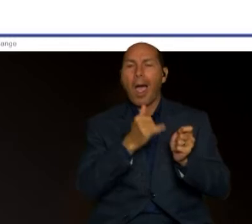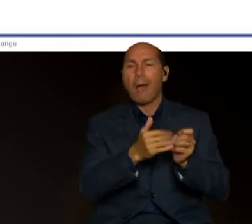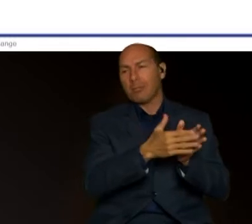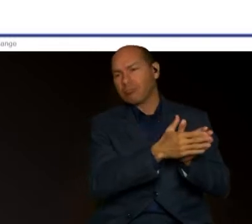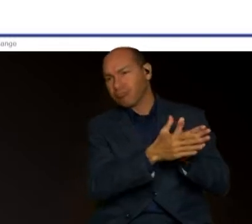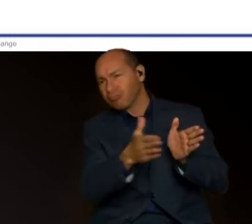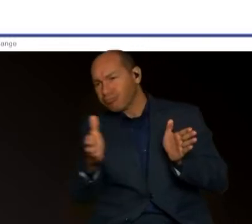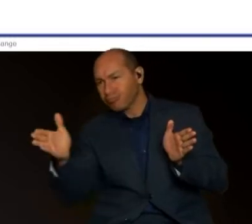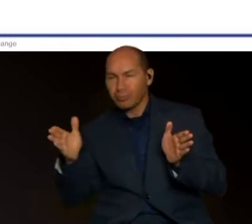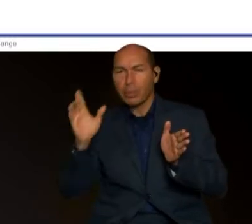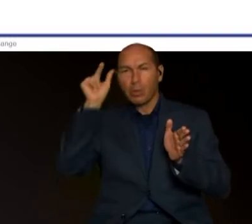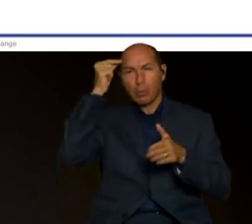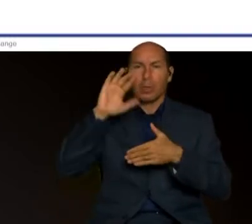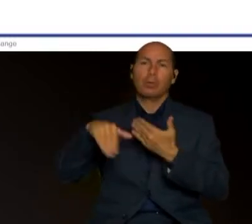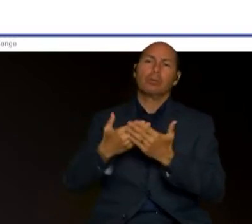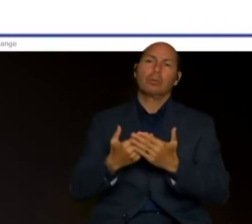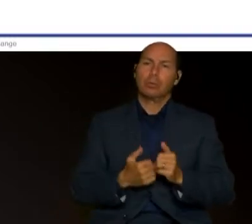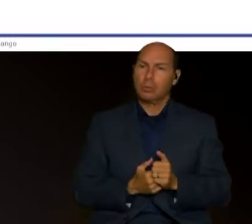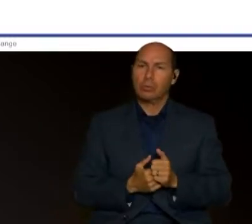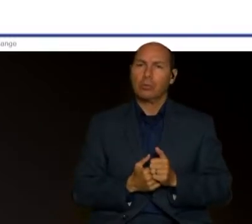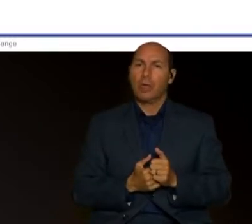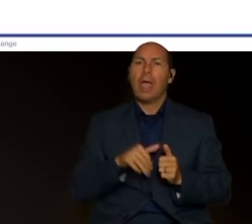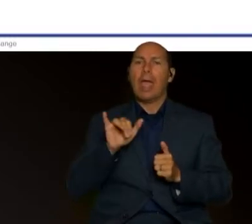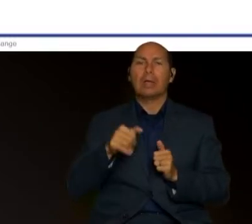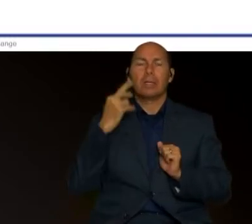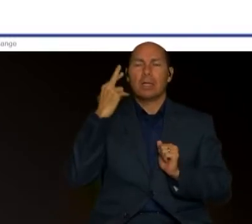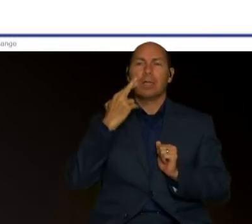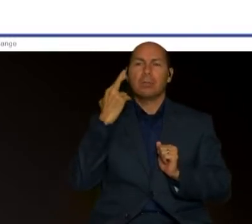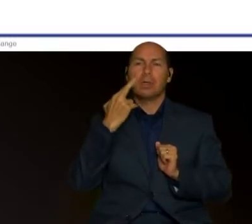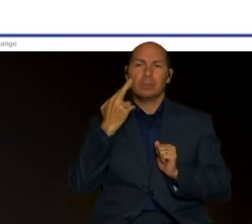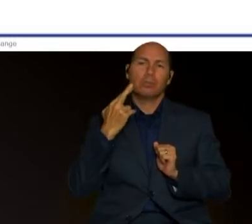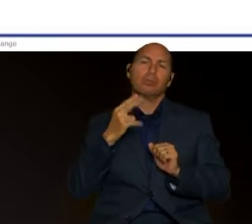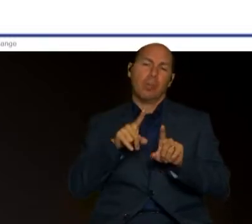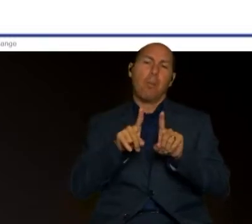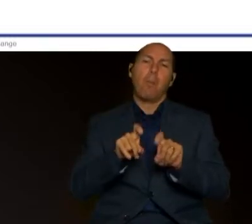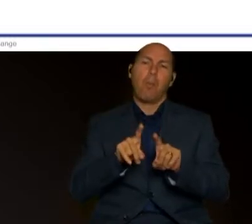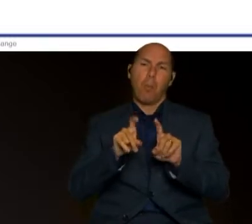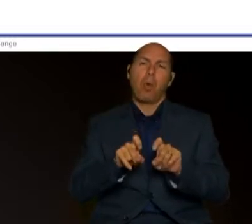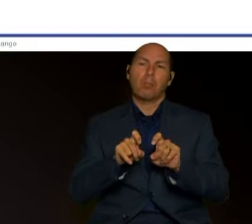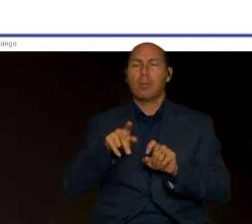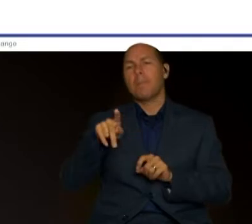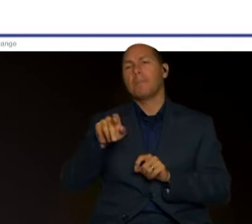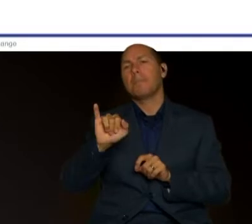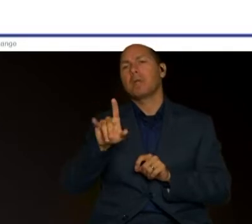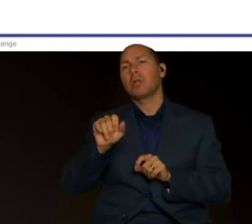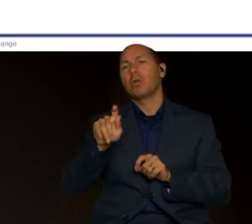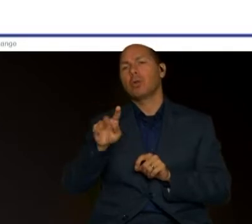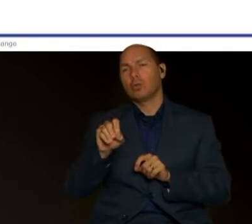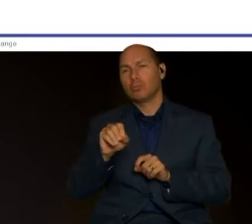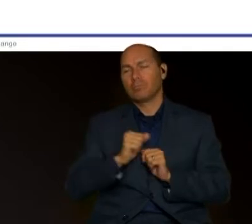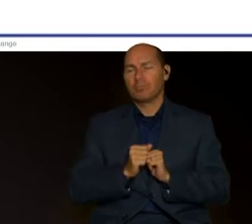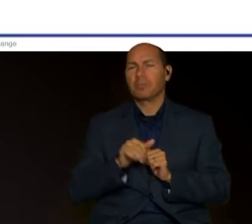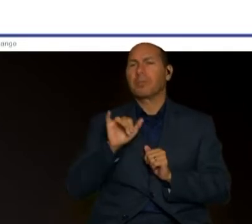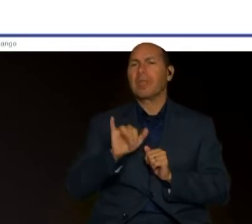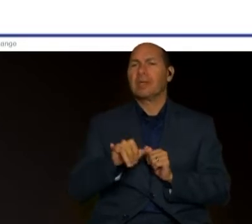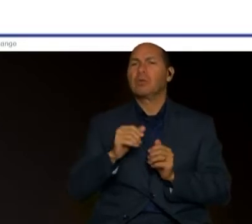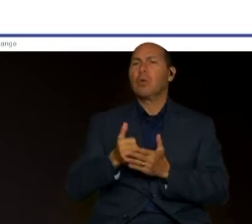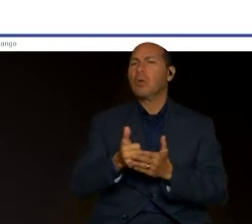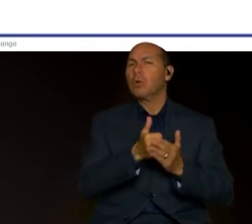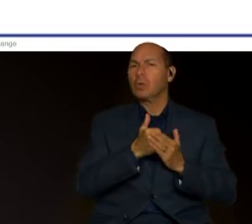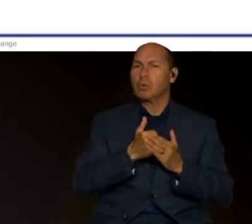the reason why we begin with a pilot program, it is to be able to demonstrate what the